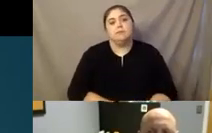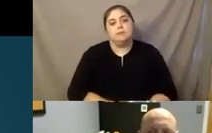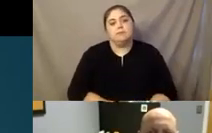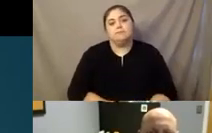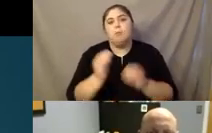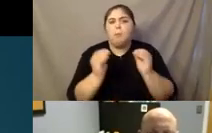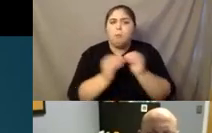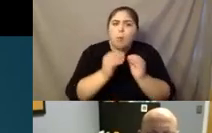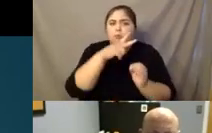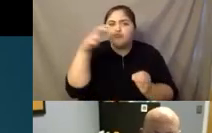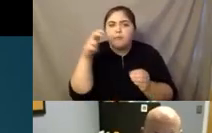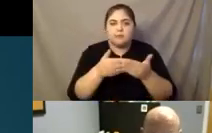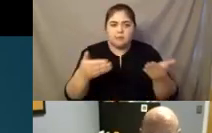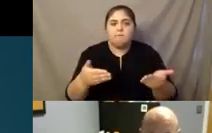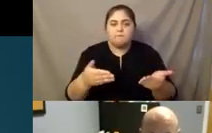more criminal stuff,